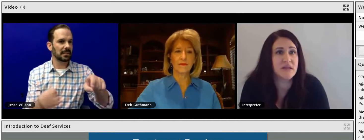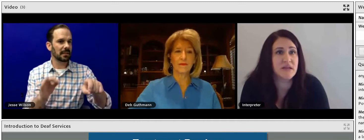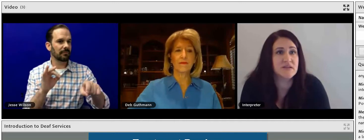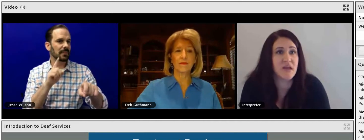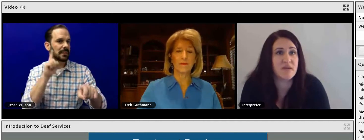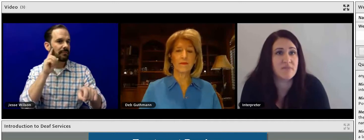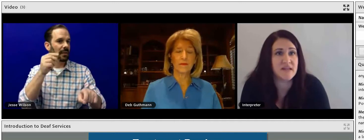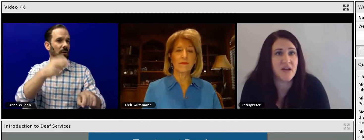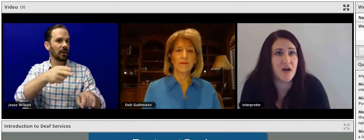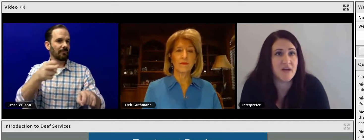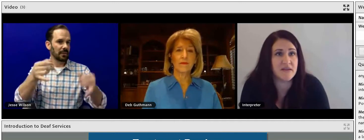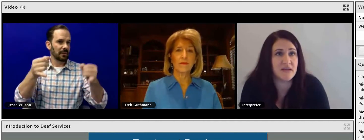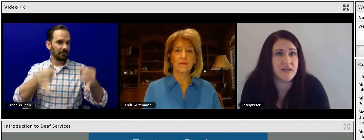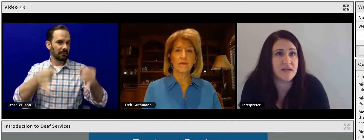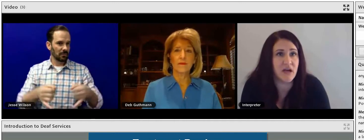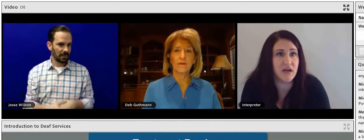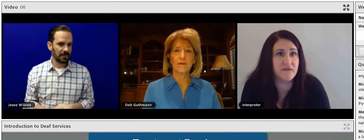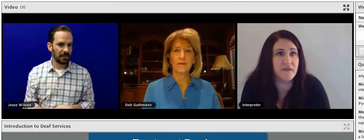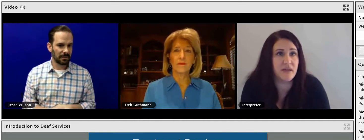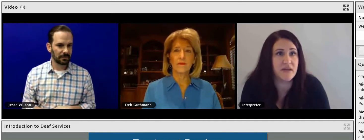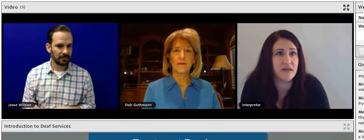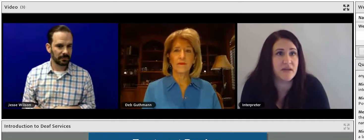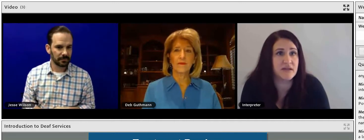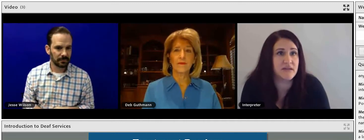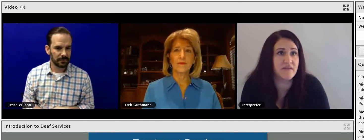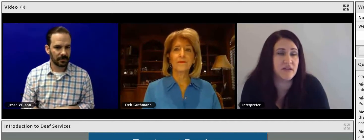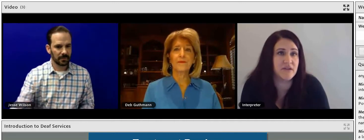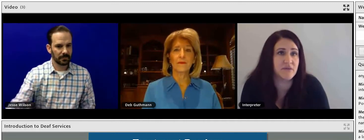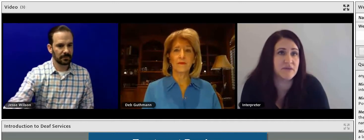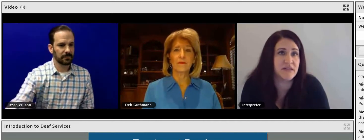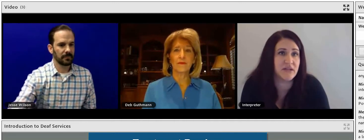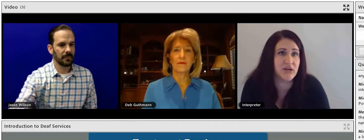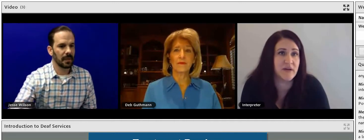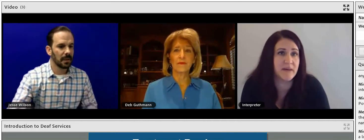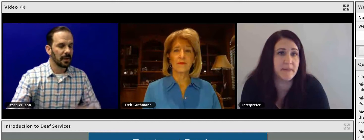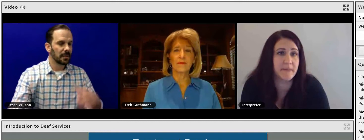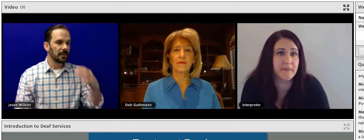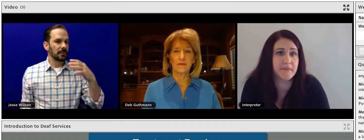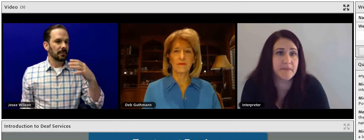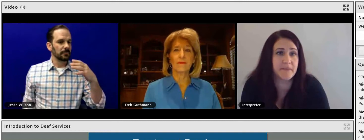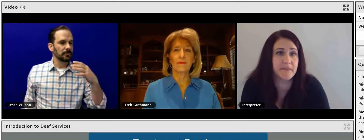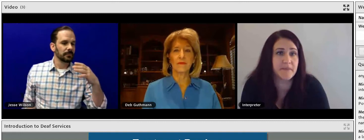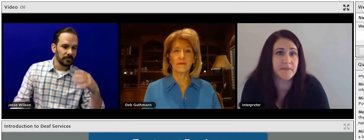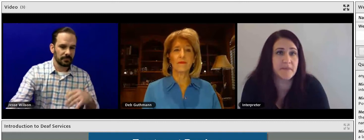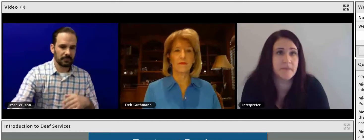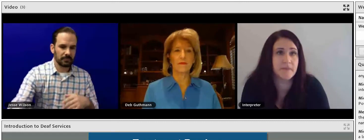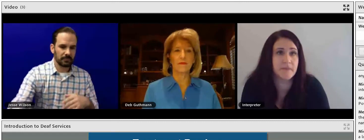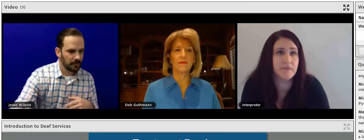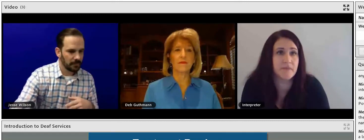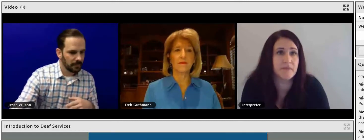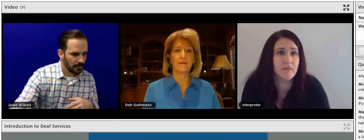and more options so that we can best accommodate the needs of the deaf individual seeking treatment.